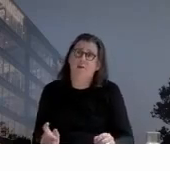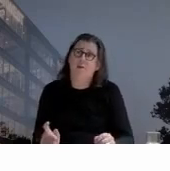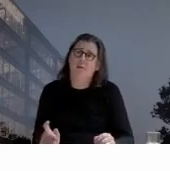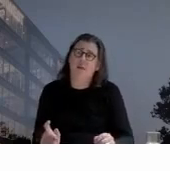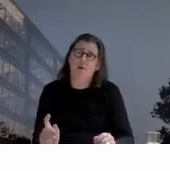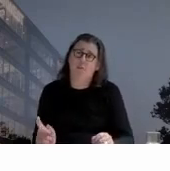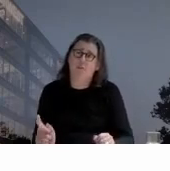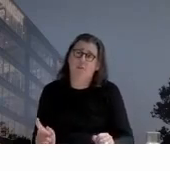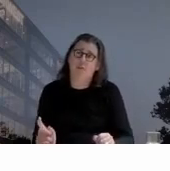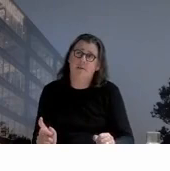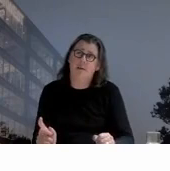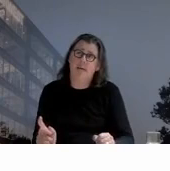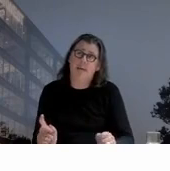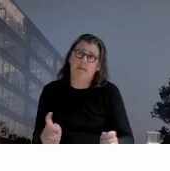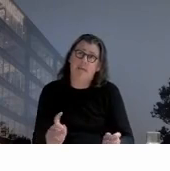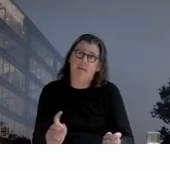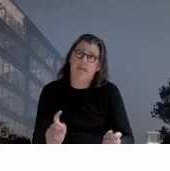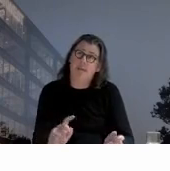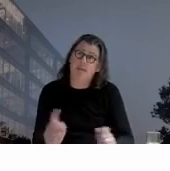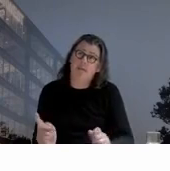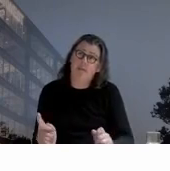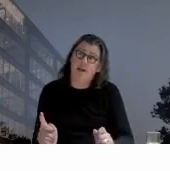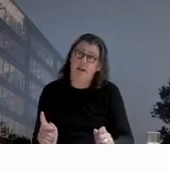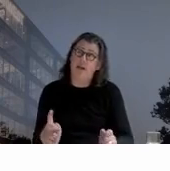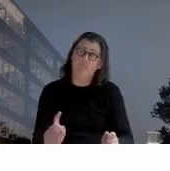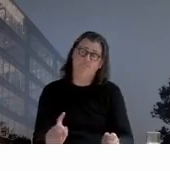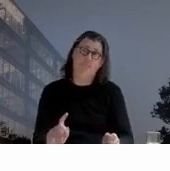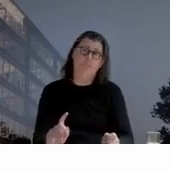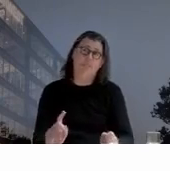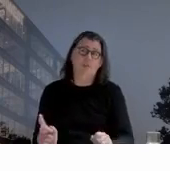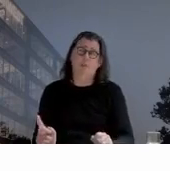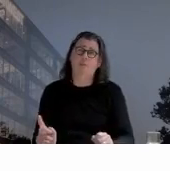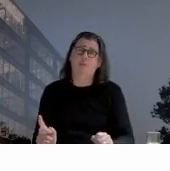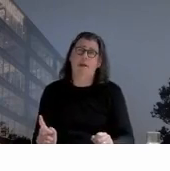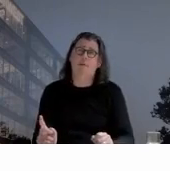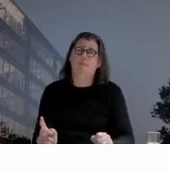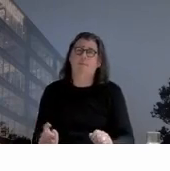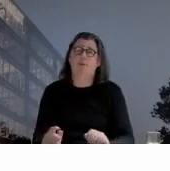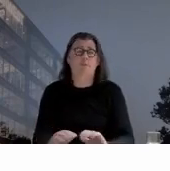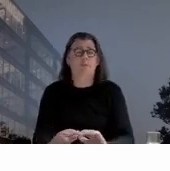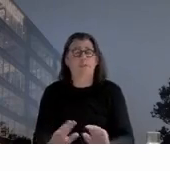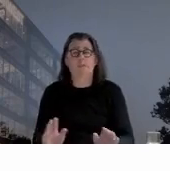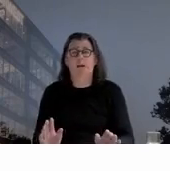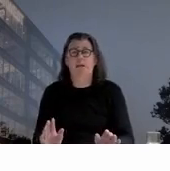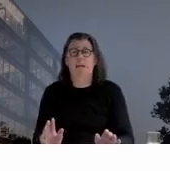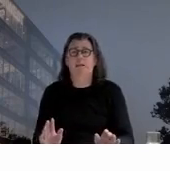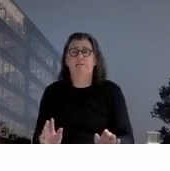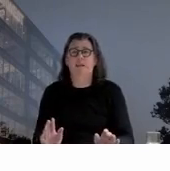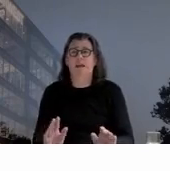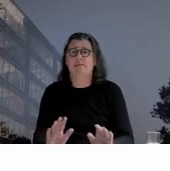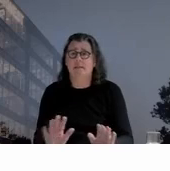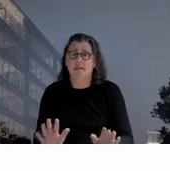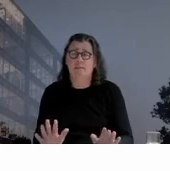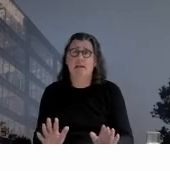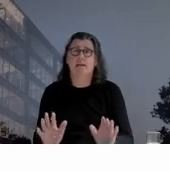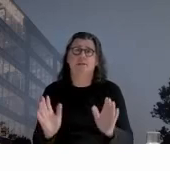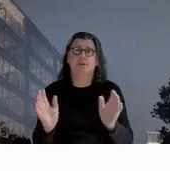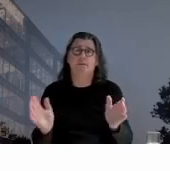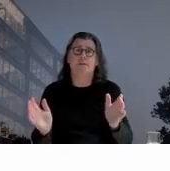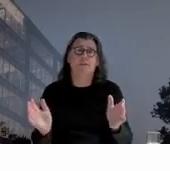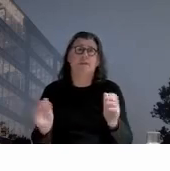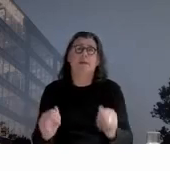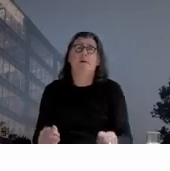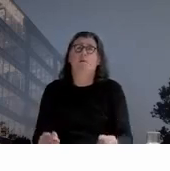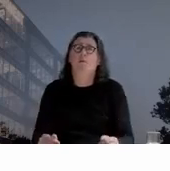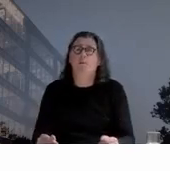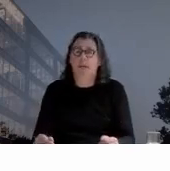framed version and we're up at 338. So you can see the difference there is just the frame. So if there was an entirely glass facade, 6 panels